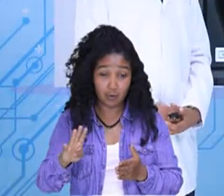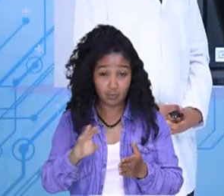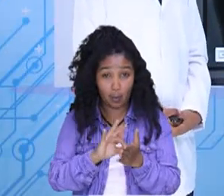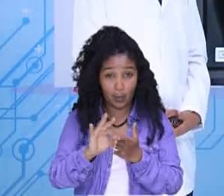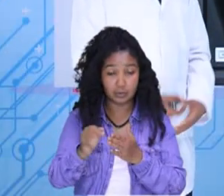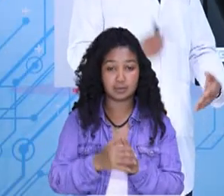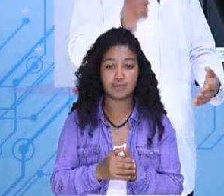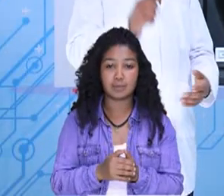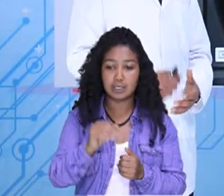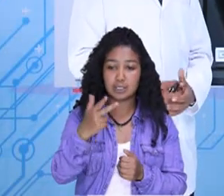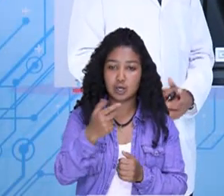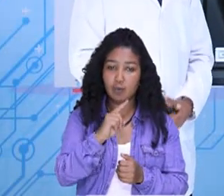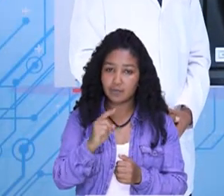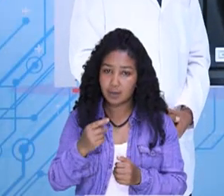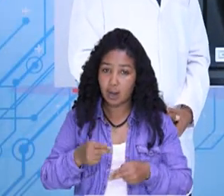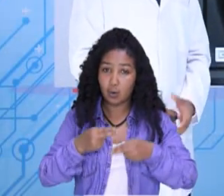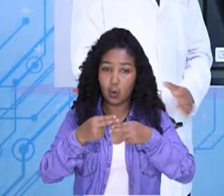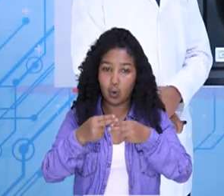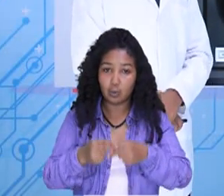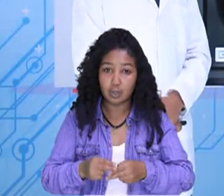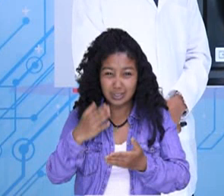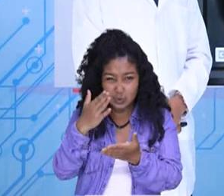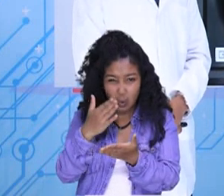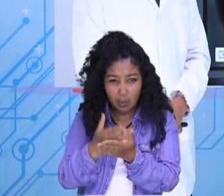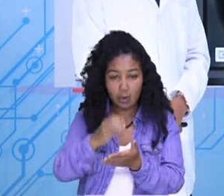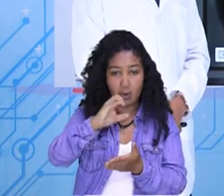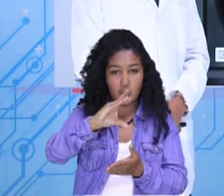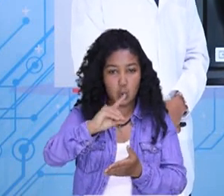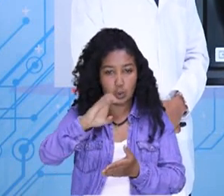possible codes, 3 of them are called stop codes.